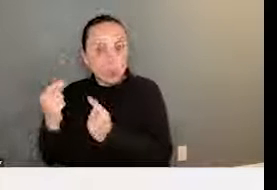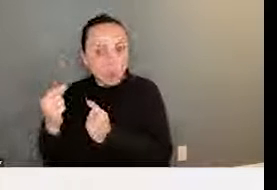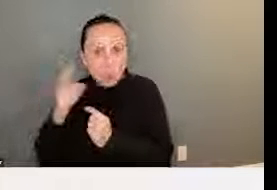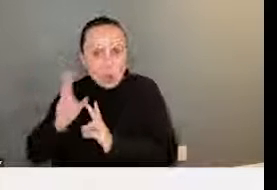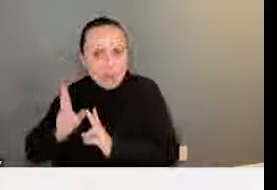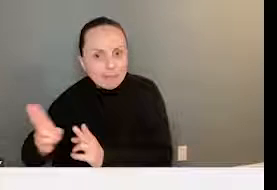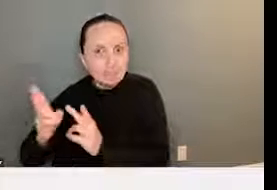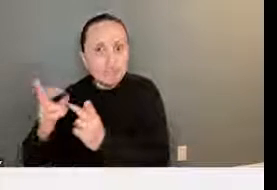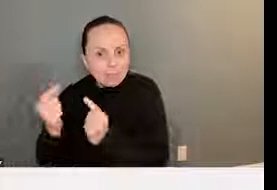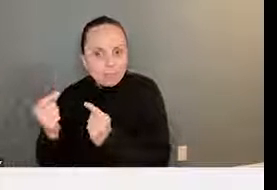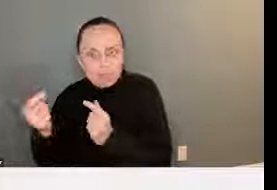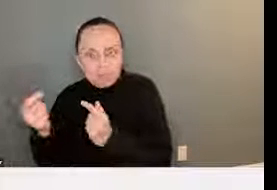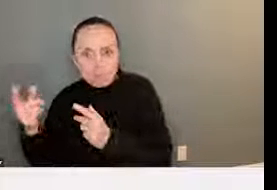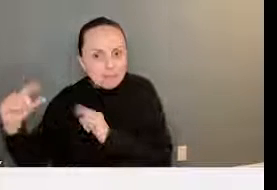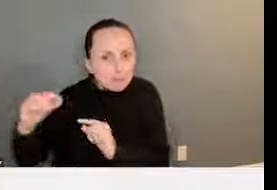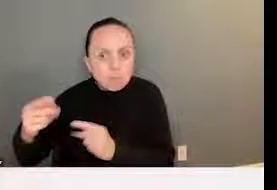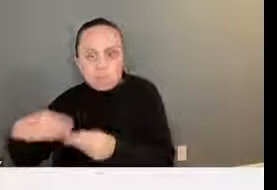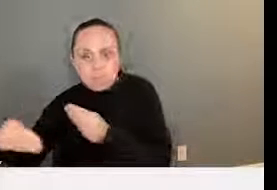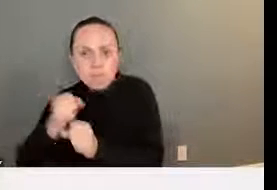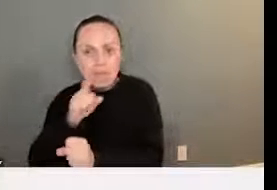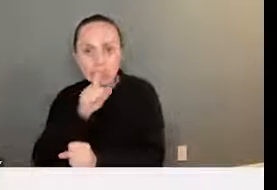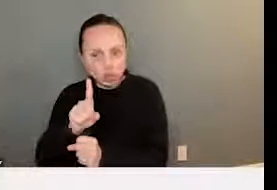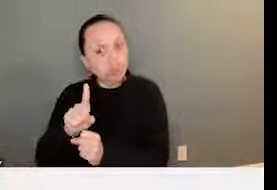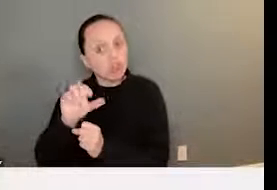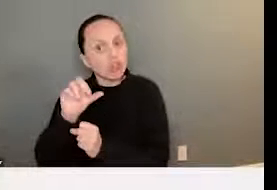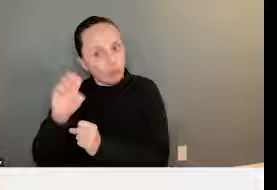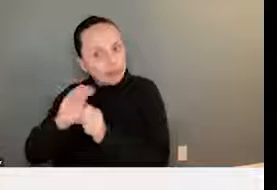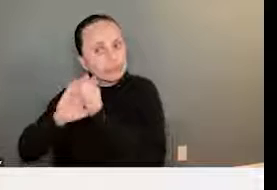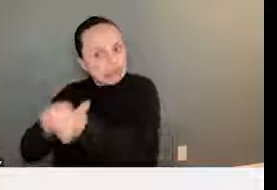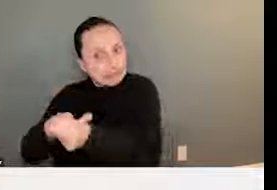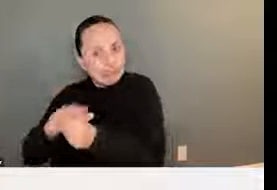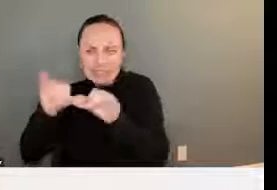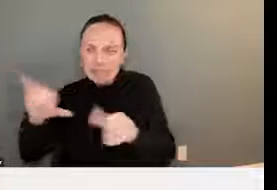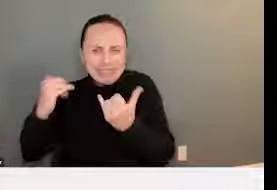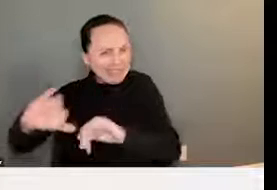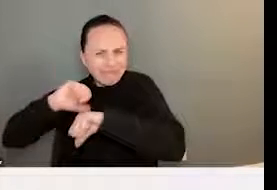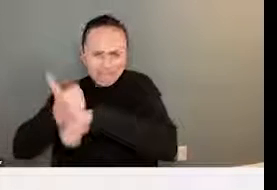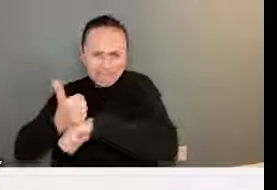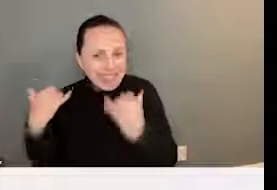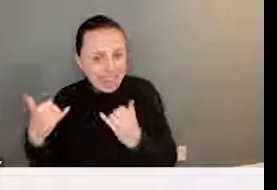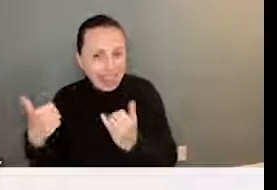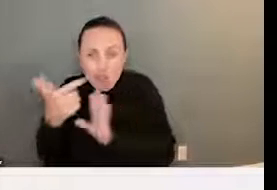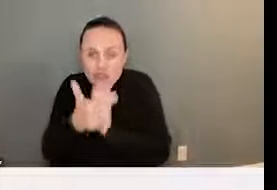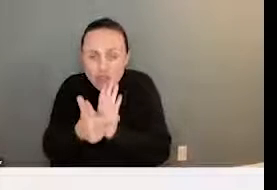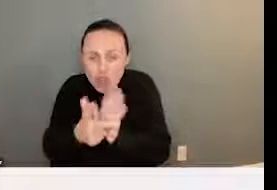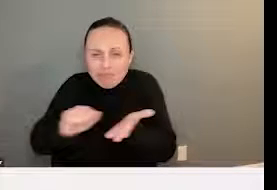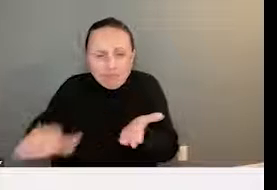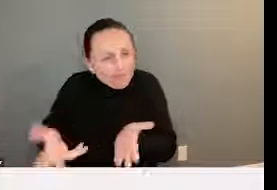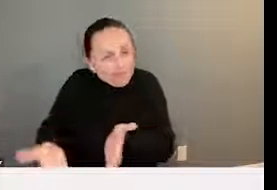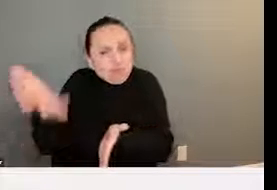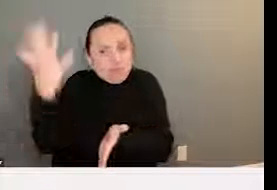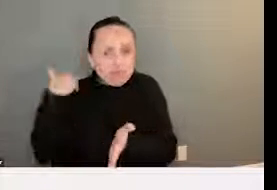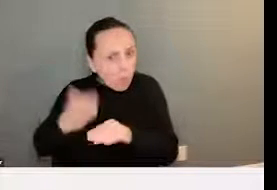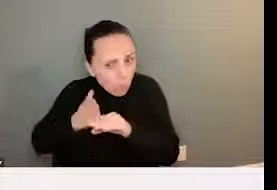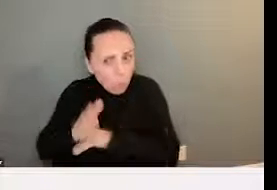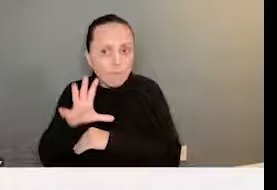hurry just to maintain the racial caste system that exists still to this day, even though these laws were abolished more than 50